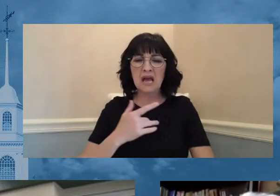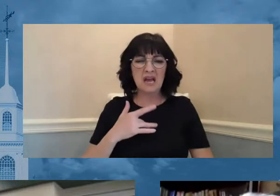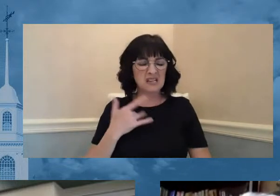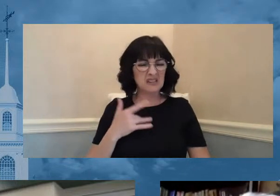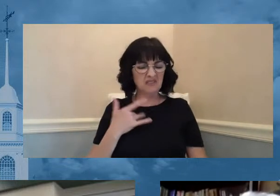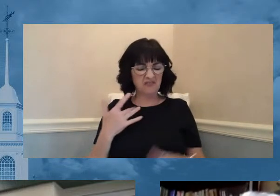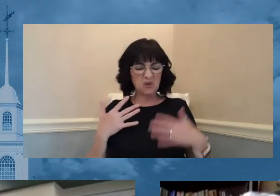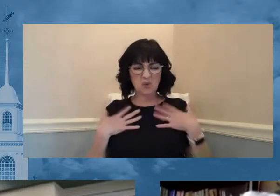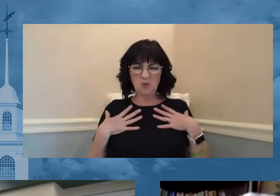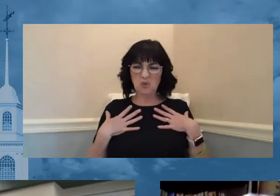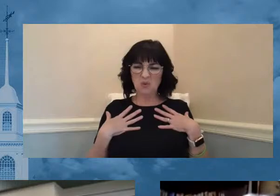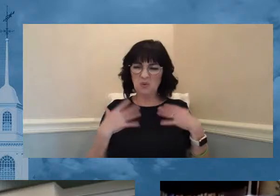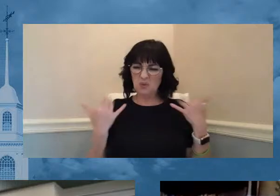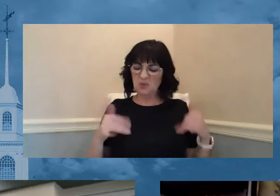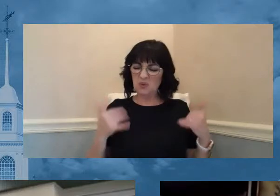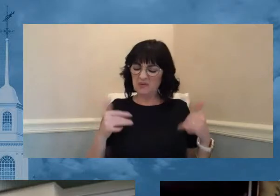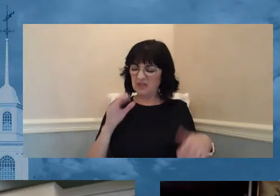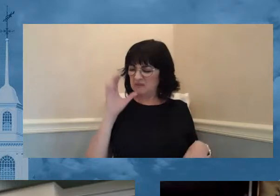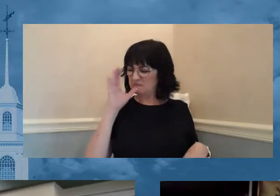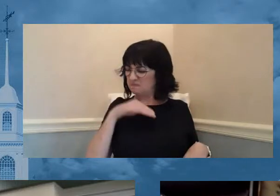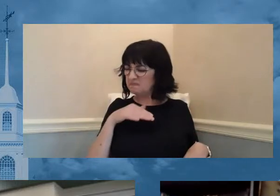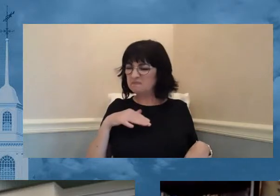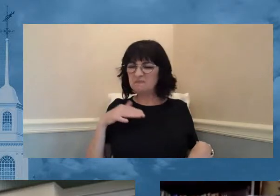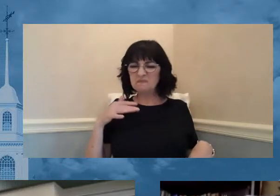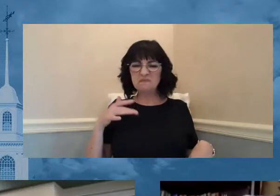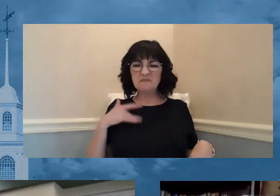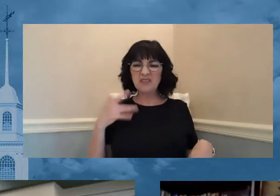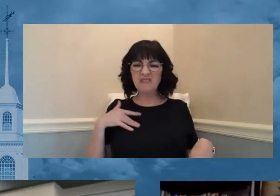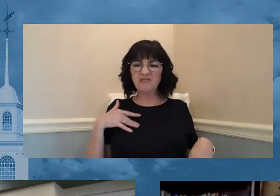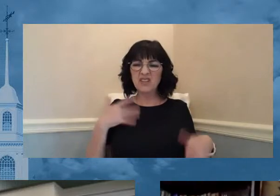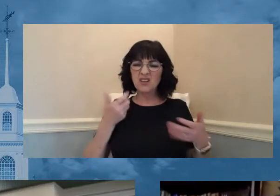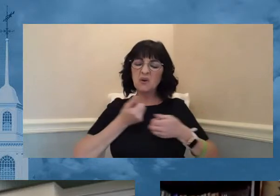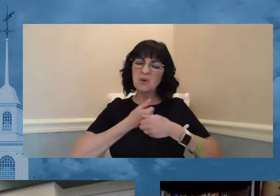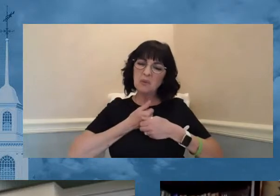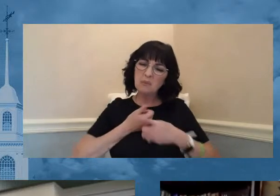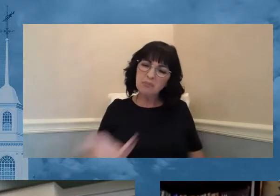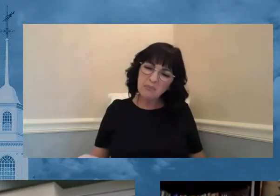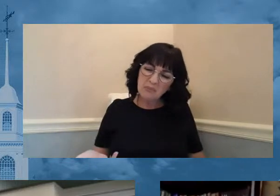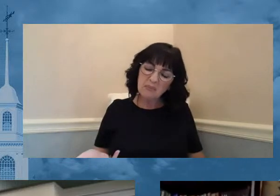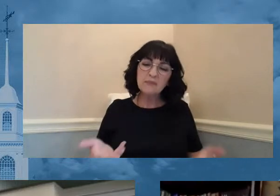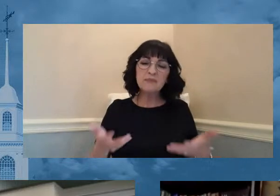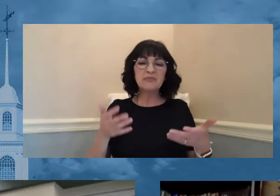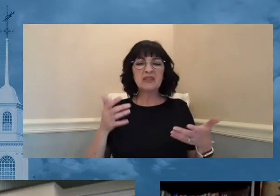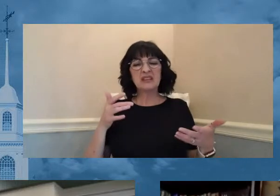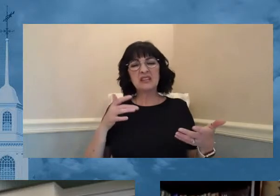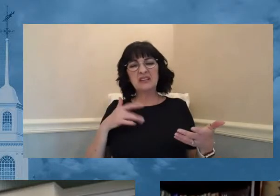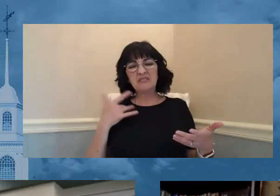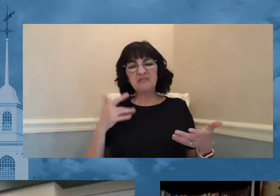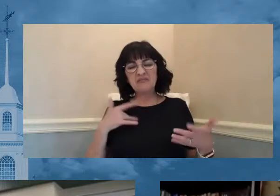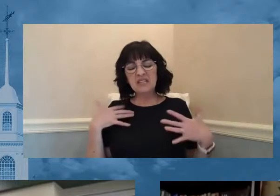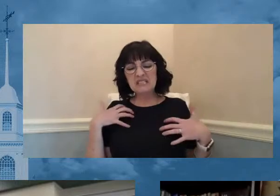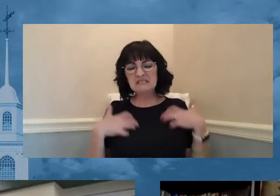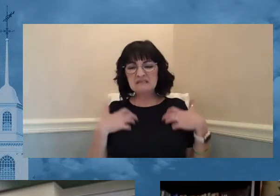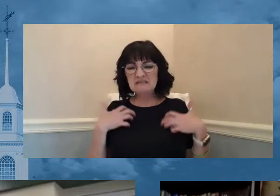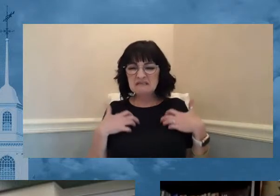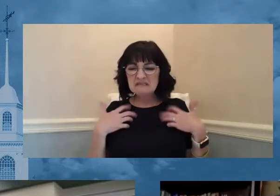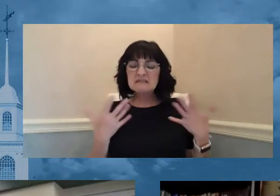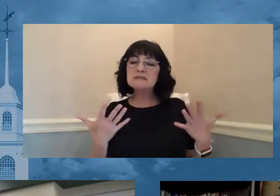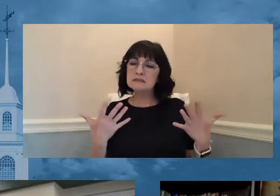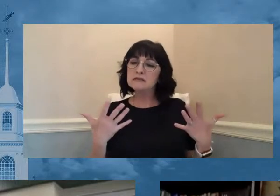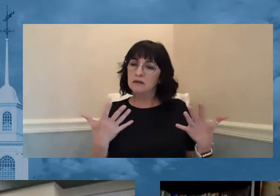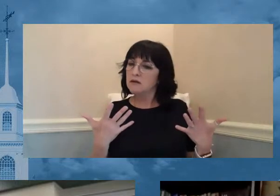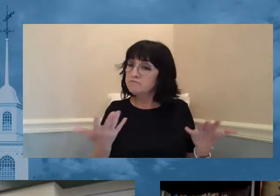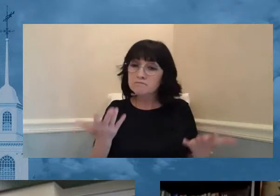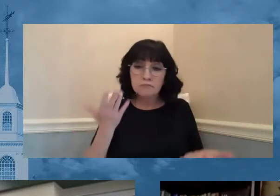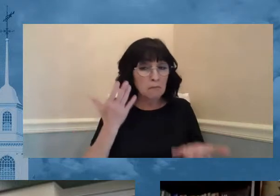seeing that that's a little bit more so for the second dose of that vaccine. I just think it's important for people to recognize with the second dose,